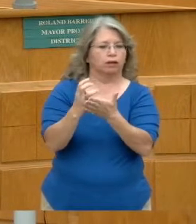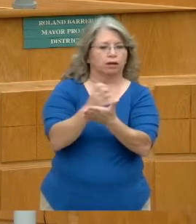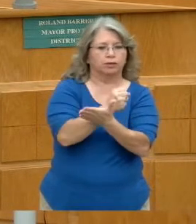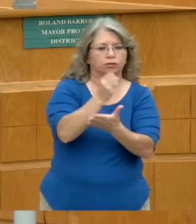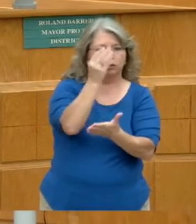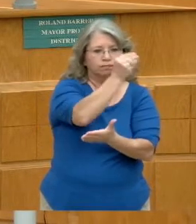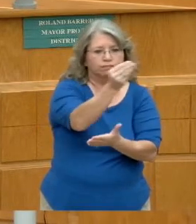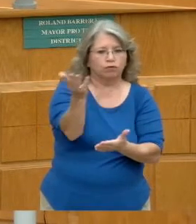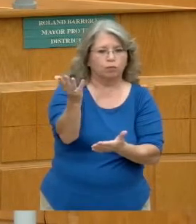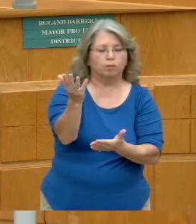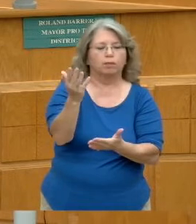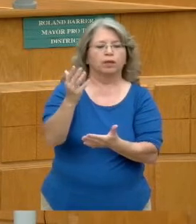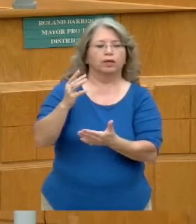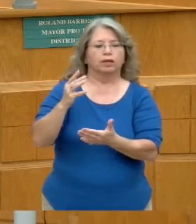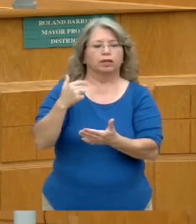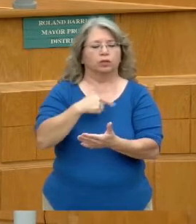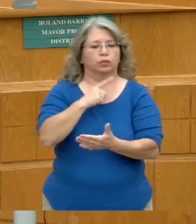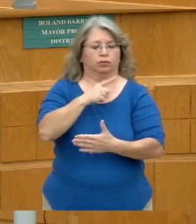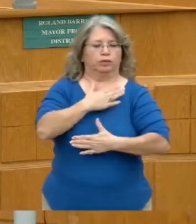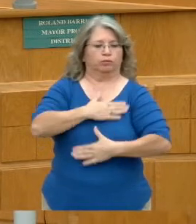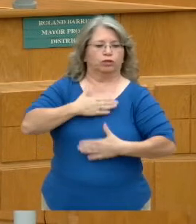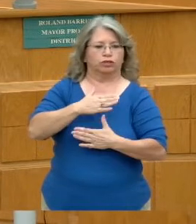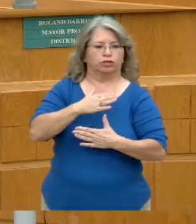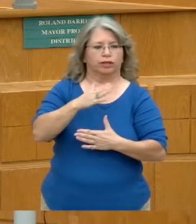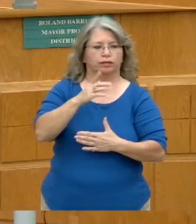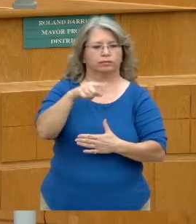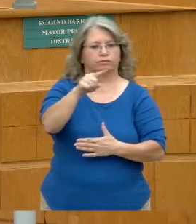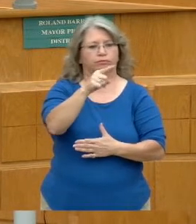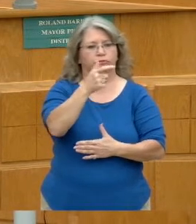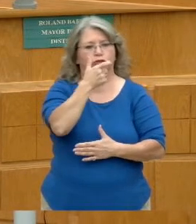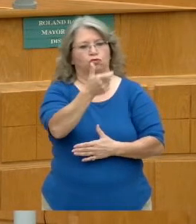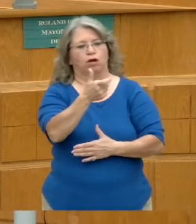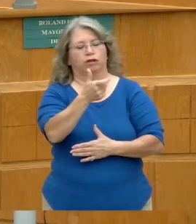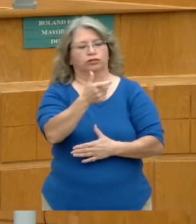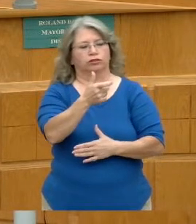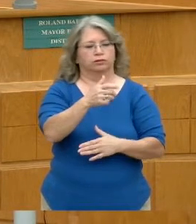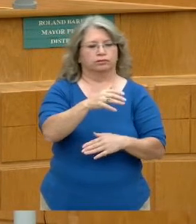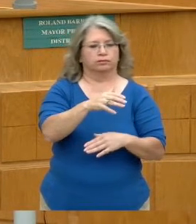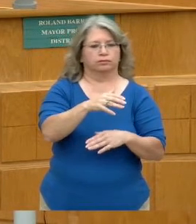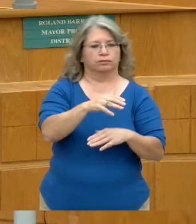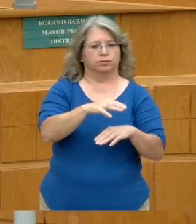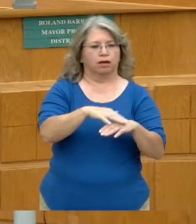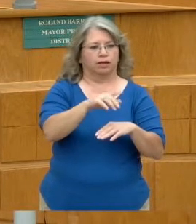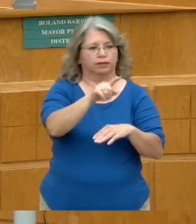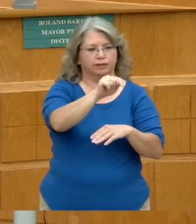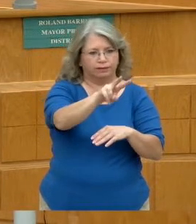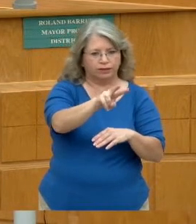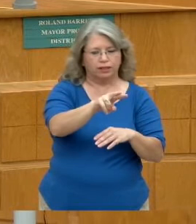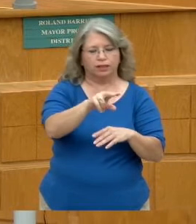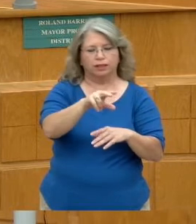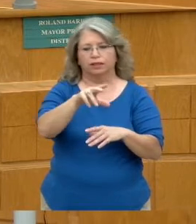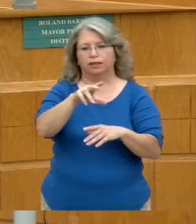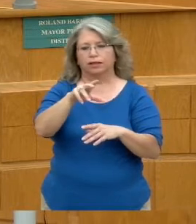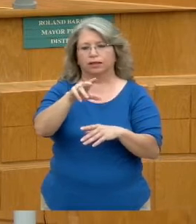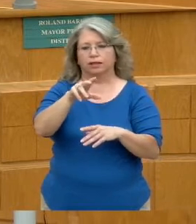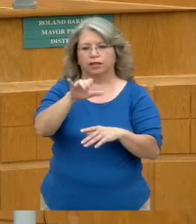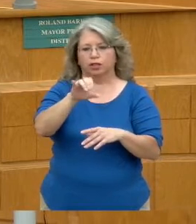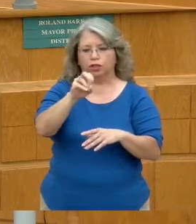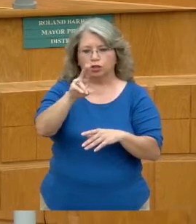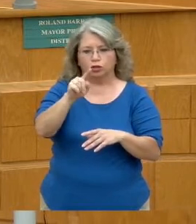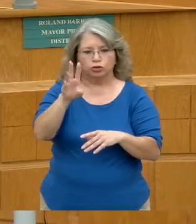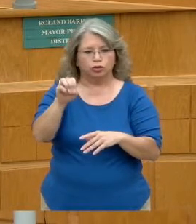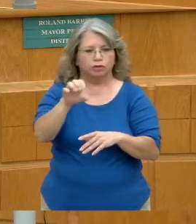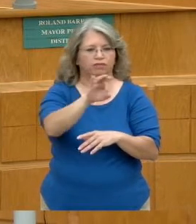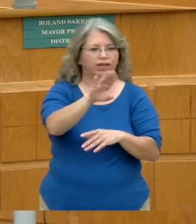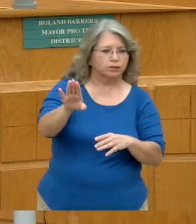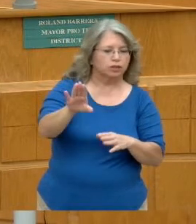inform the community, and we do appreciate those who are watching on our broadcast channels as well as through YouTube or